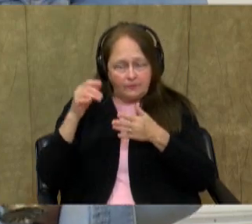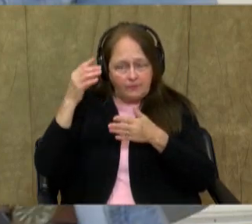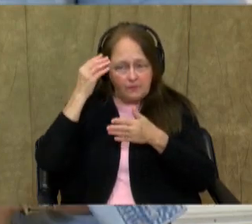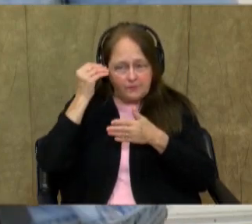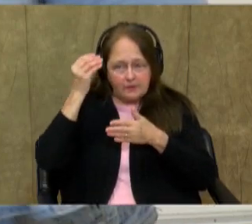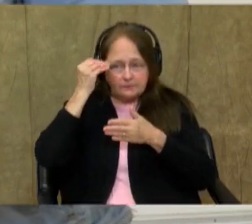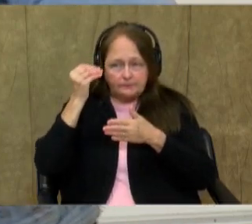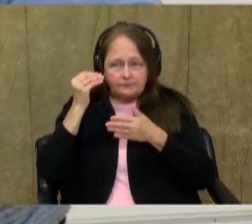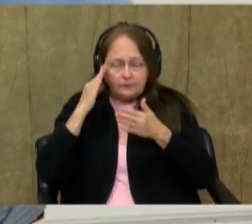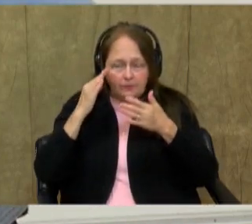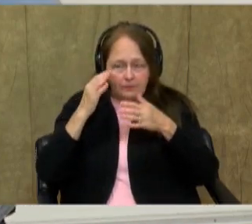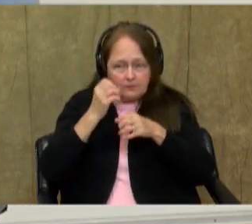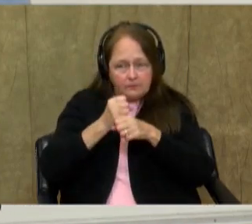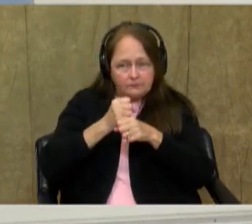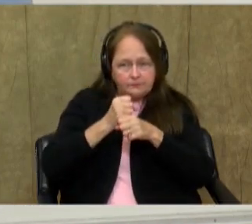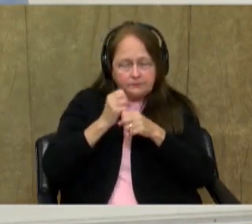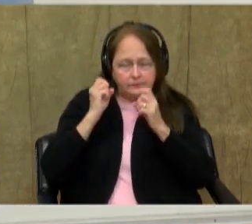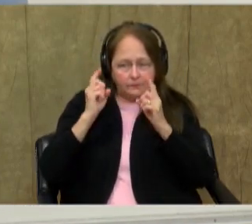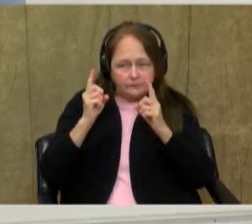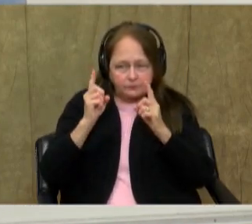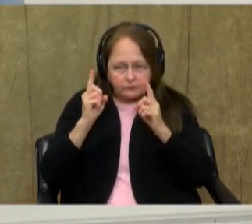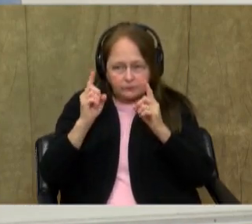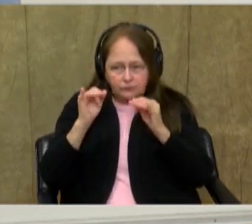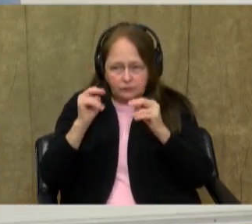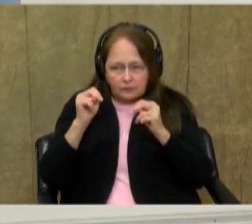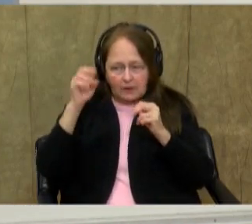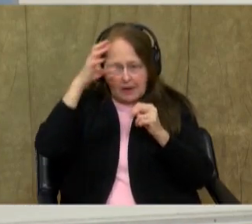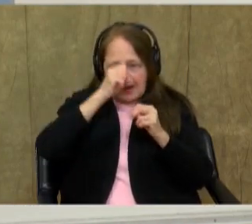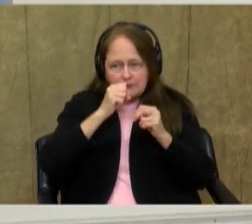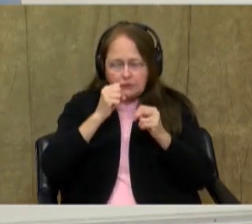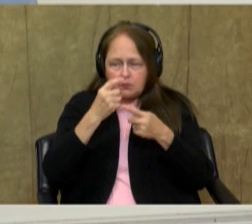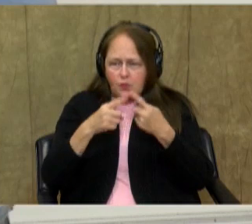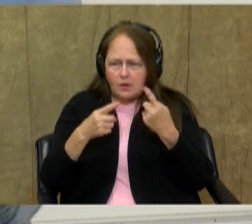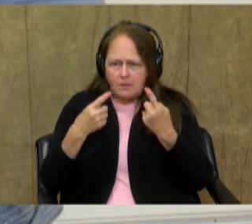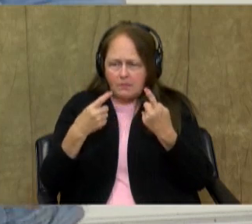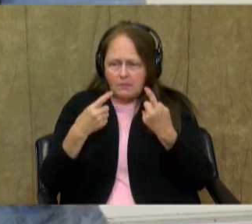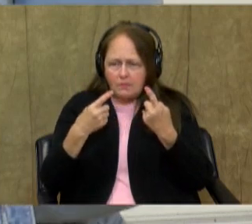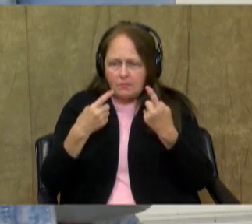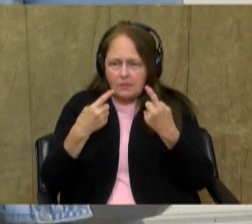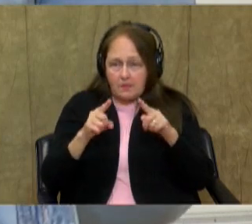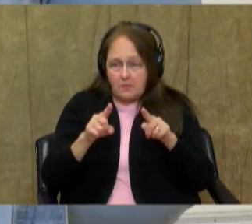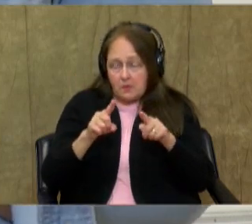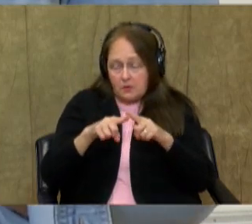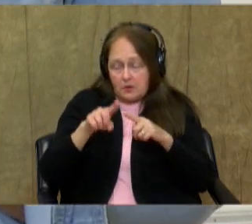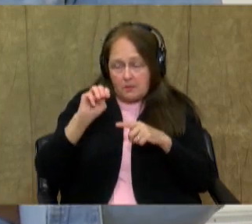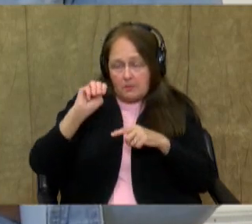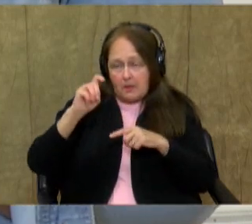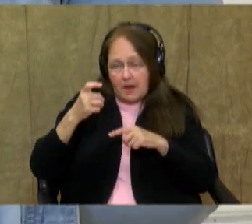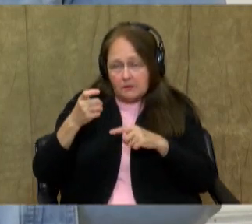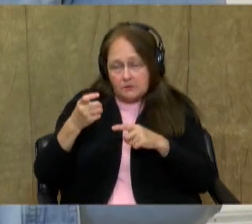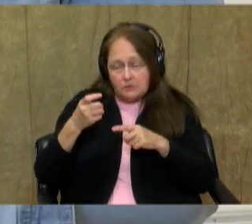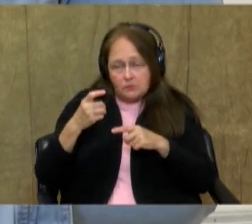experiences and we're taking educated guesses, that something similar may have happened to Max.